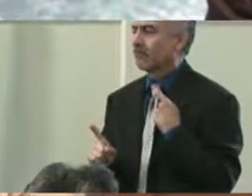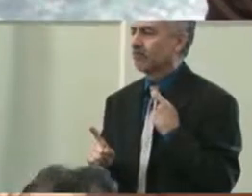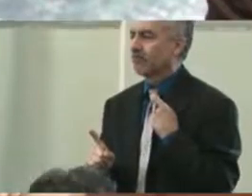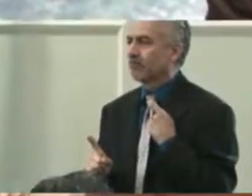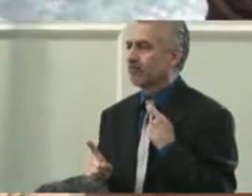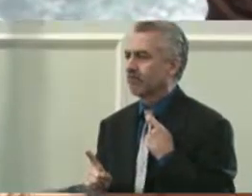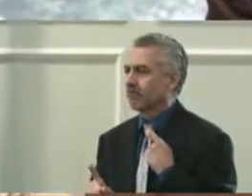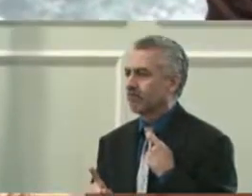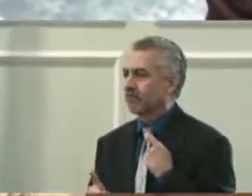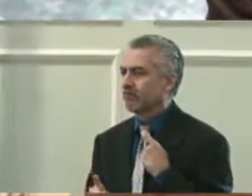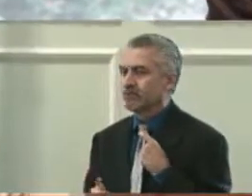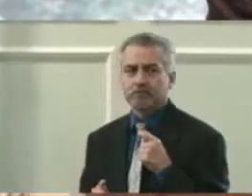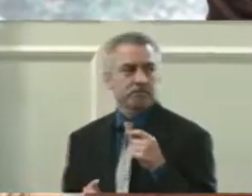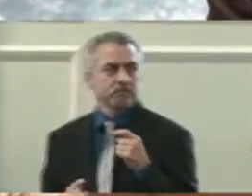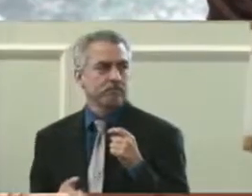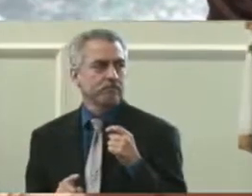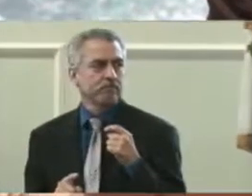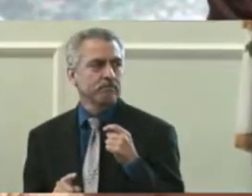Mary Washington.